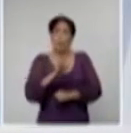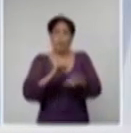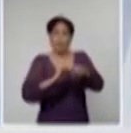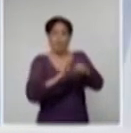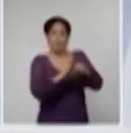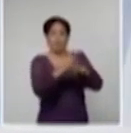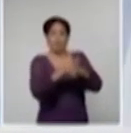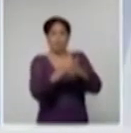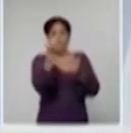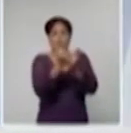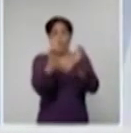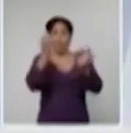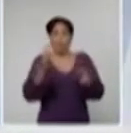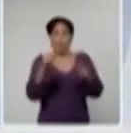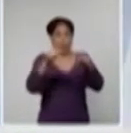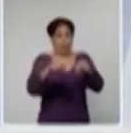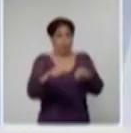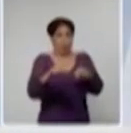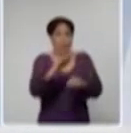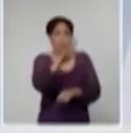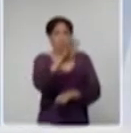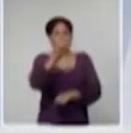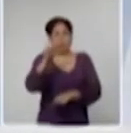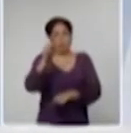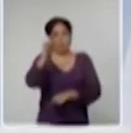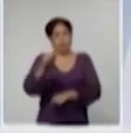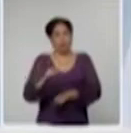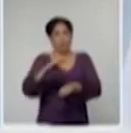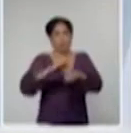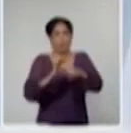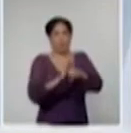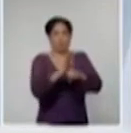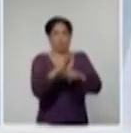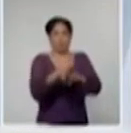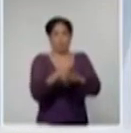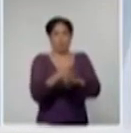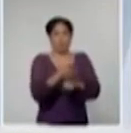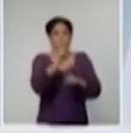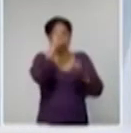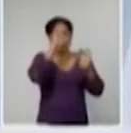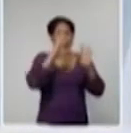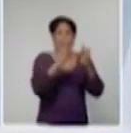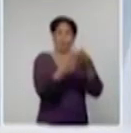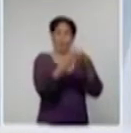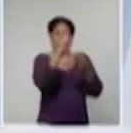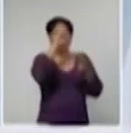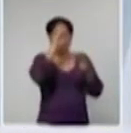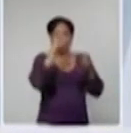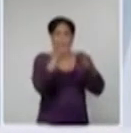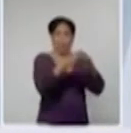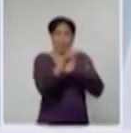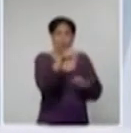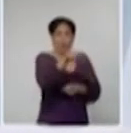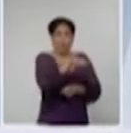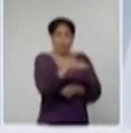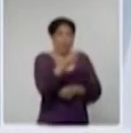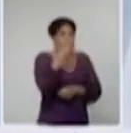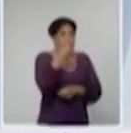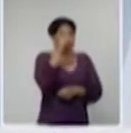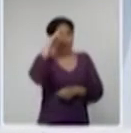our professionals and specialists follow 105 people. Yesterday, the island processed